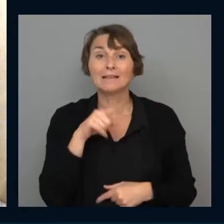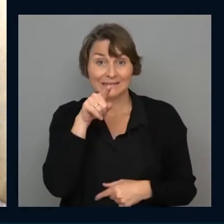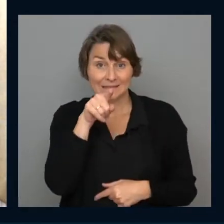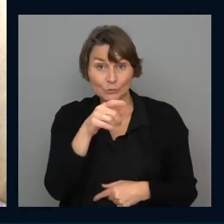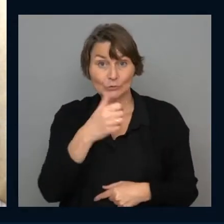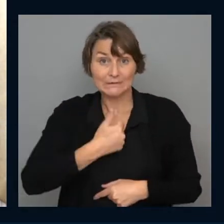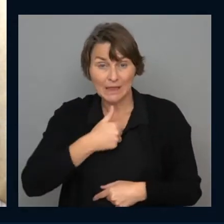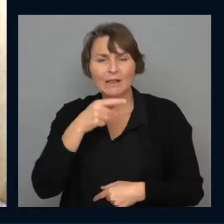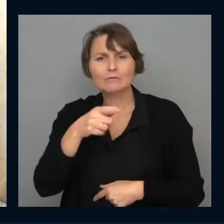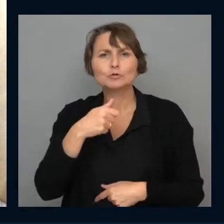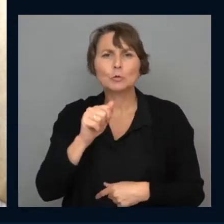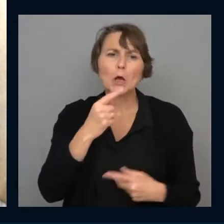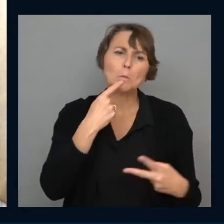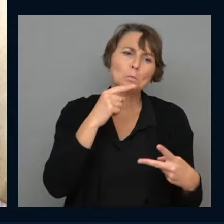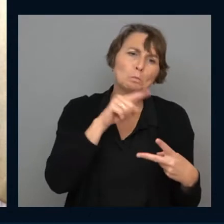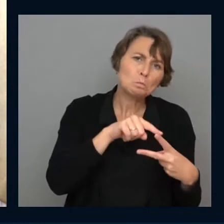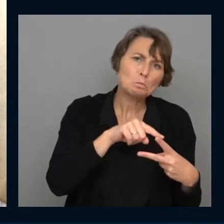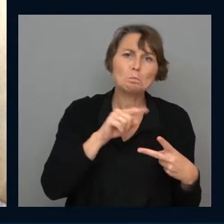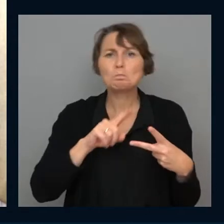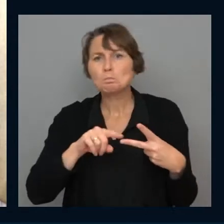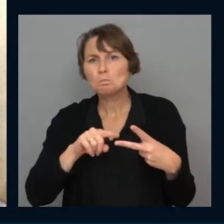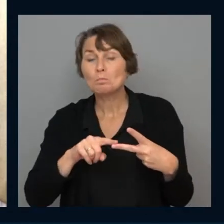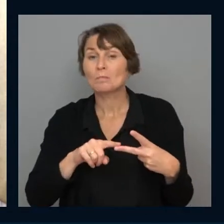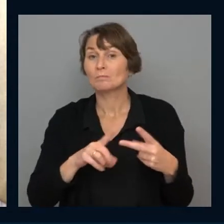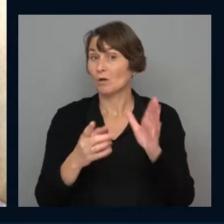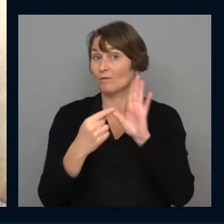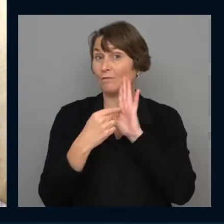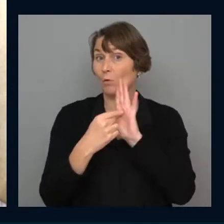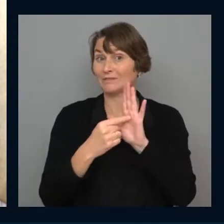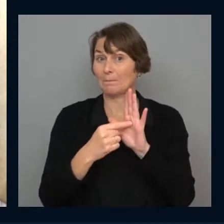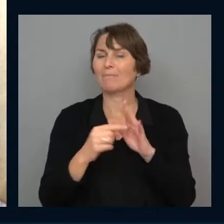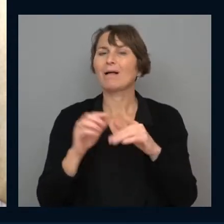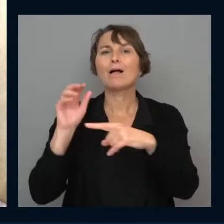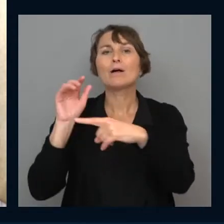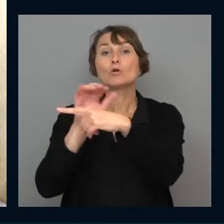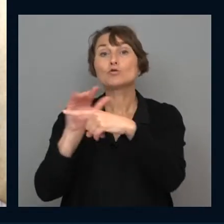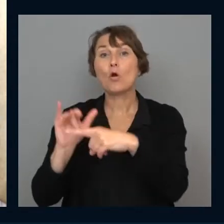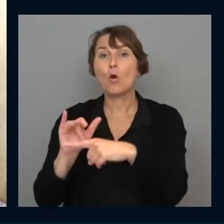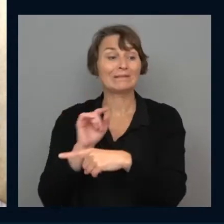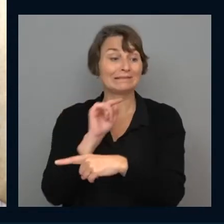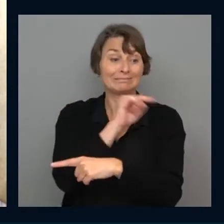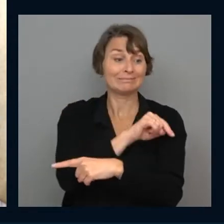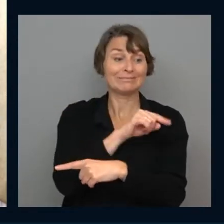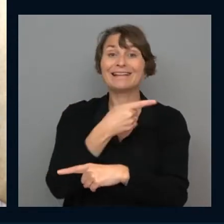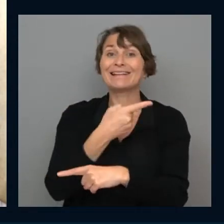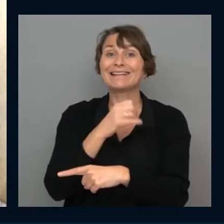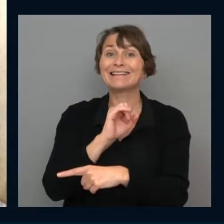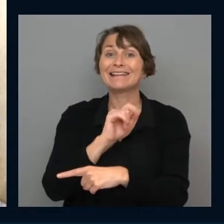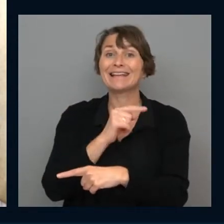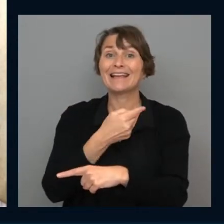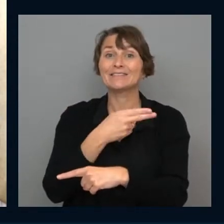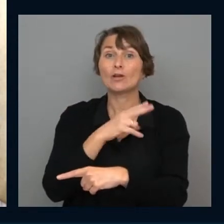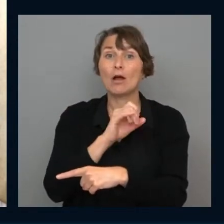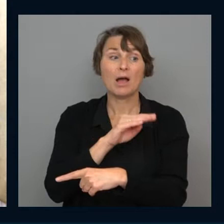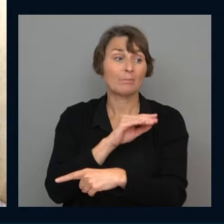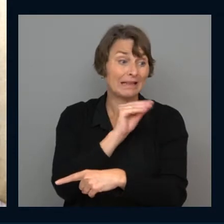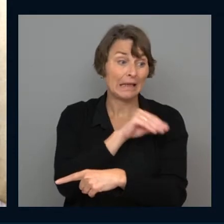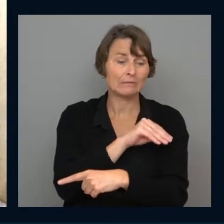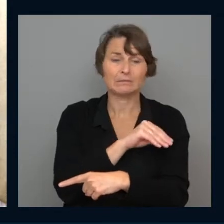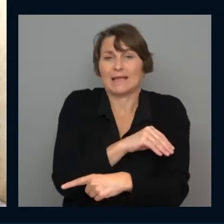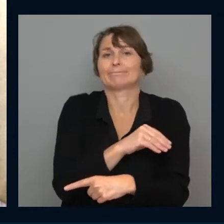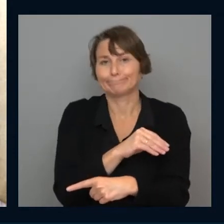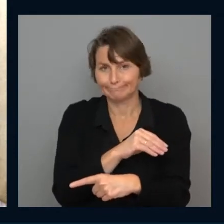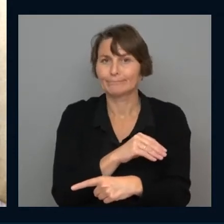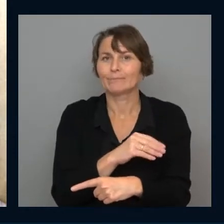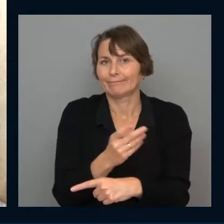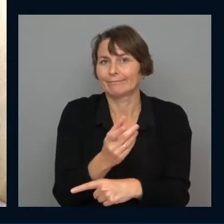So for instance, if my code was not in GitHub, end of story. Of course, I'm going to use Azure Pipelines, right? Because GitHub